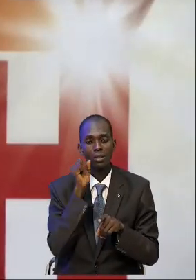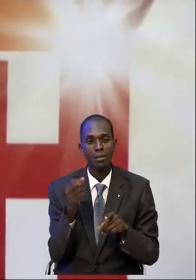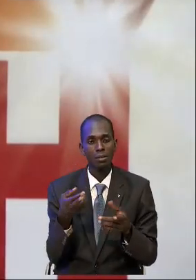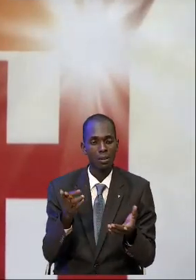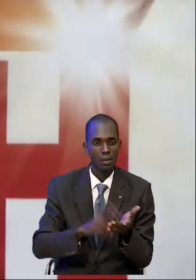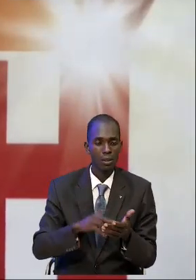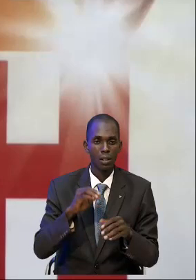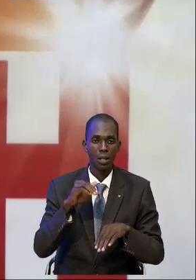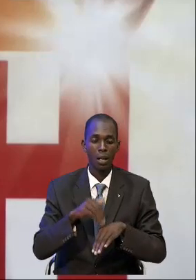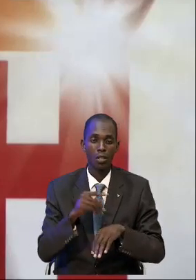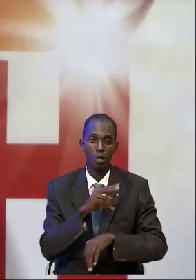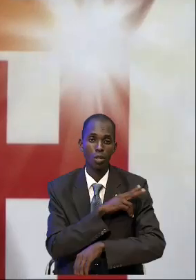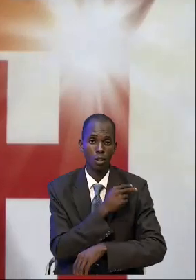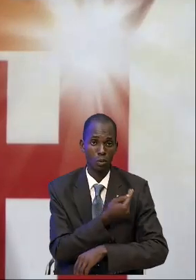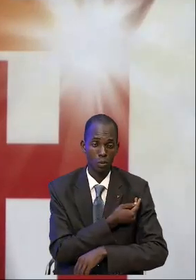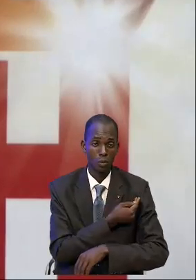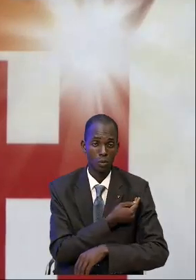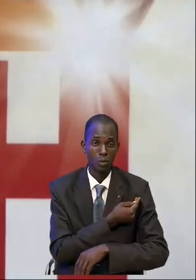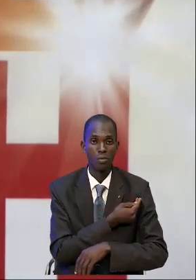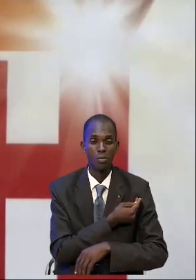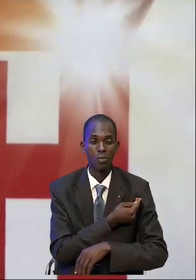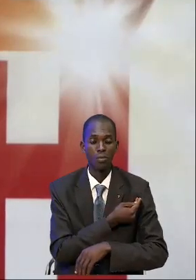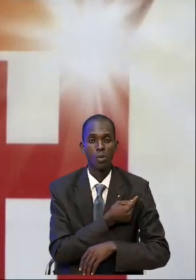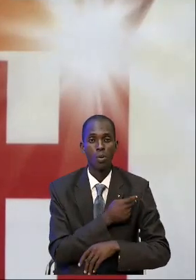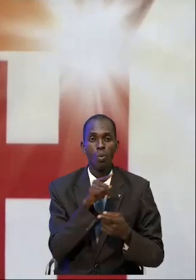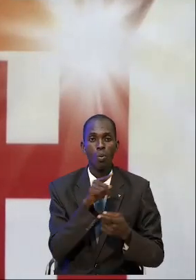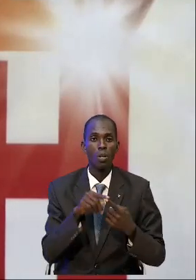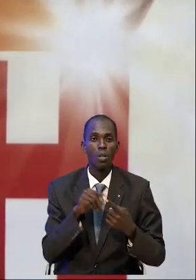line, as I registered for antenatal,